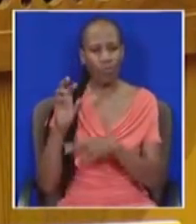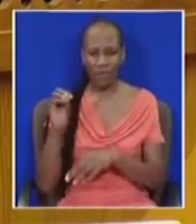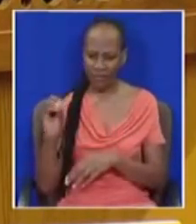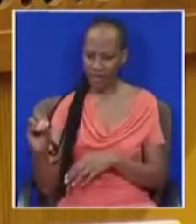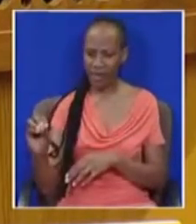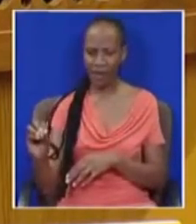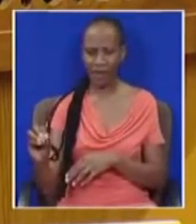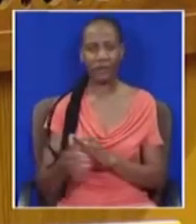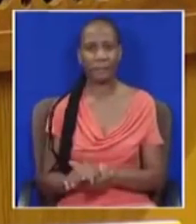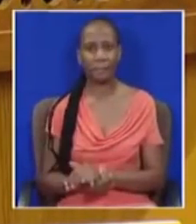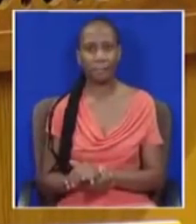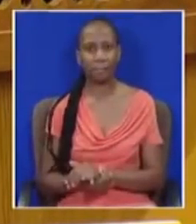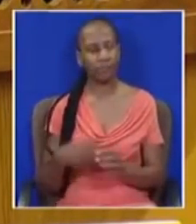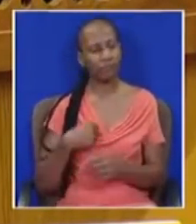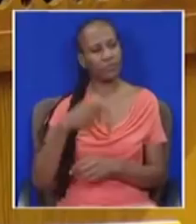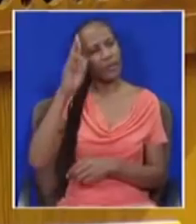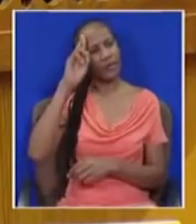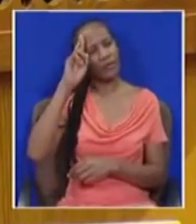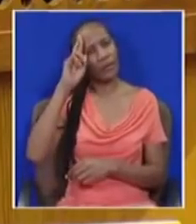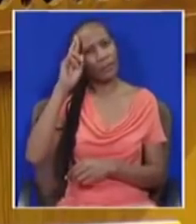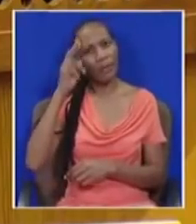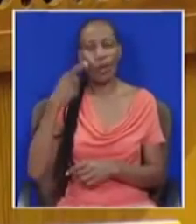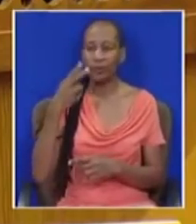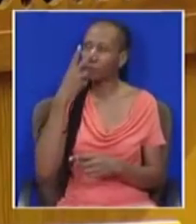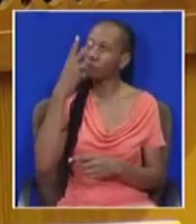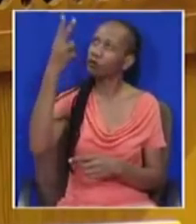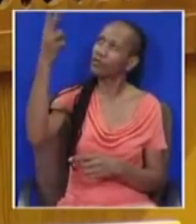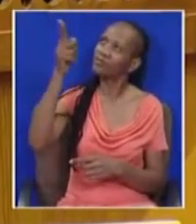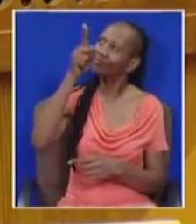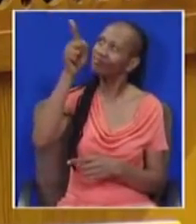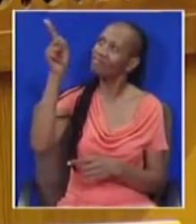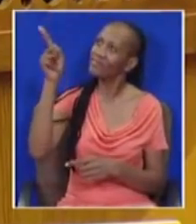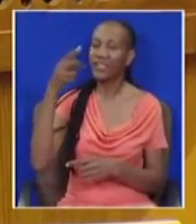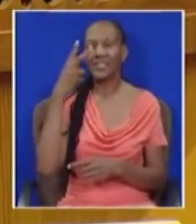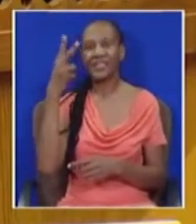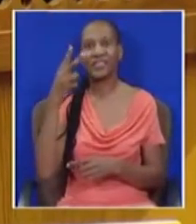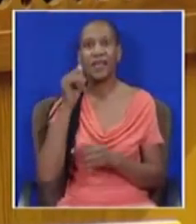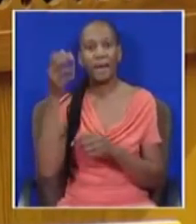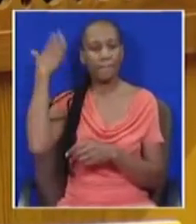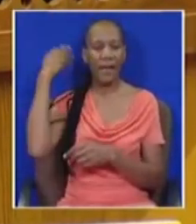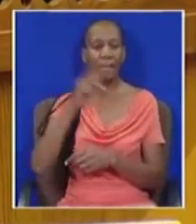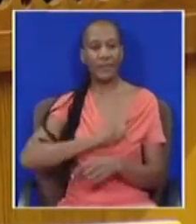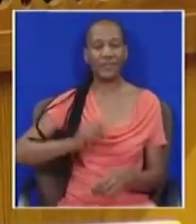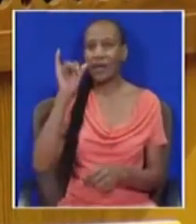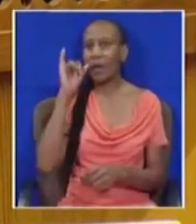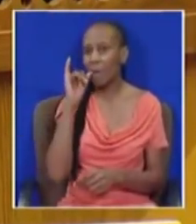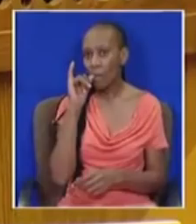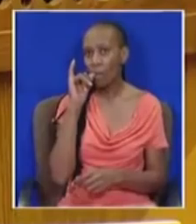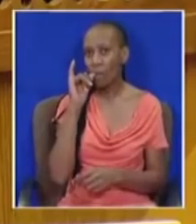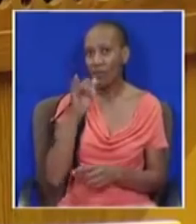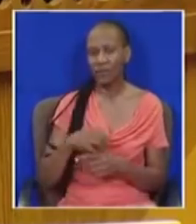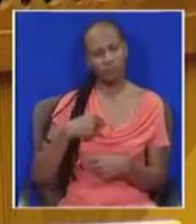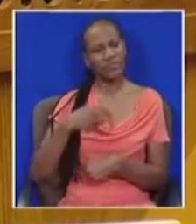adversity. I can recall when I looked up at the gallery and I saw former President Mbeki, I was reminded of